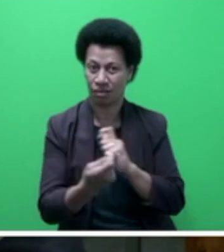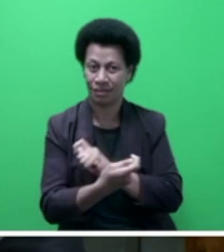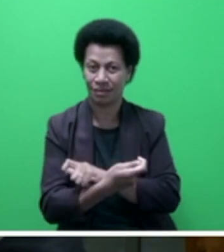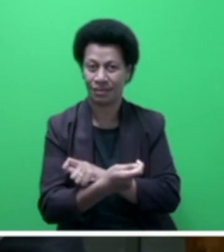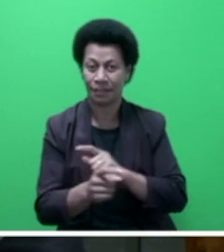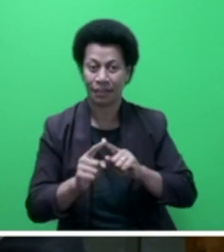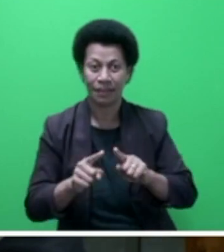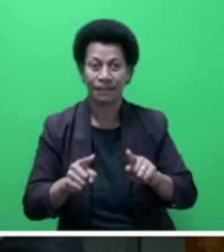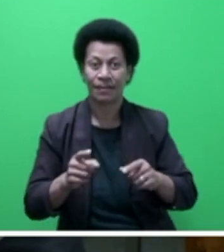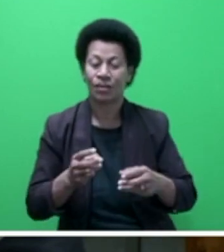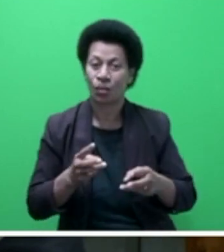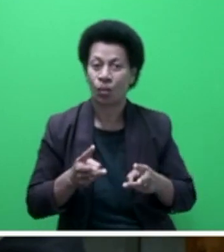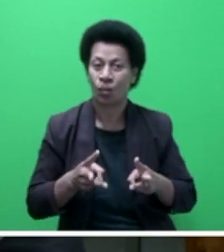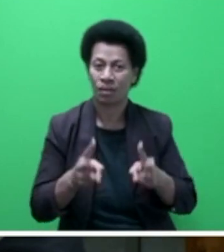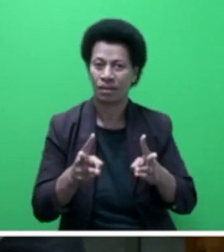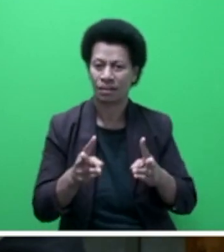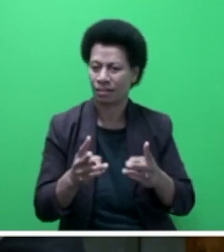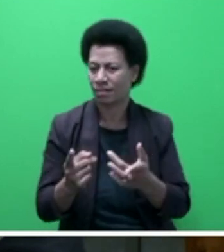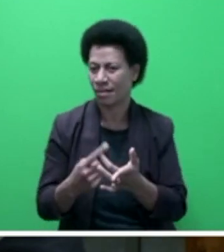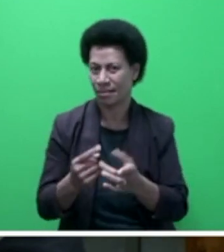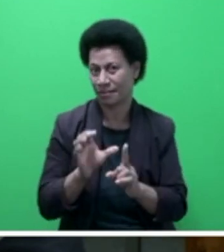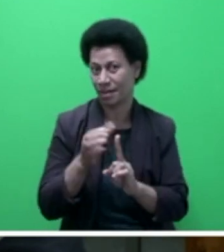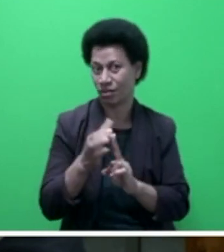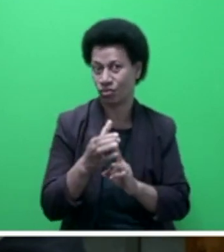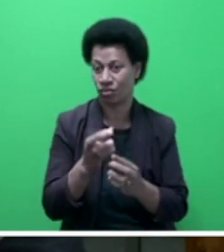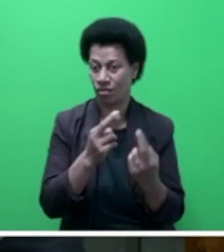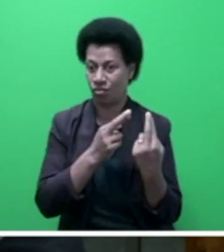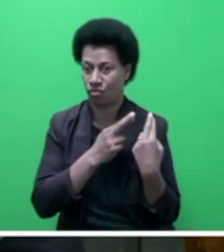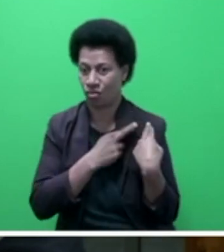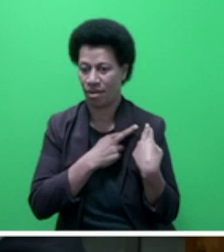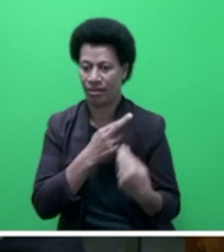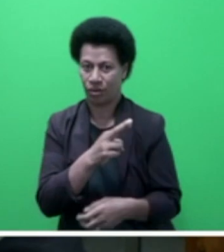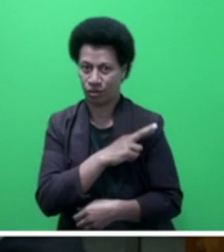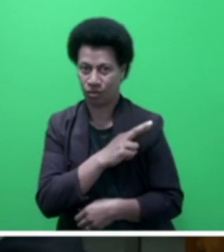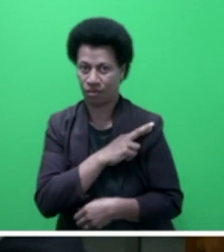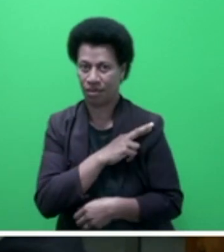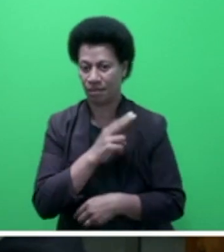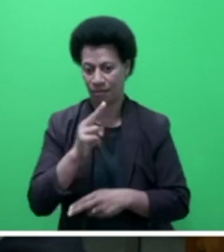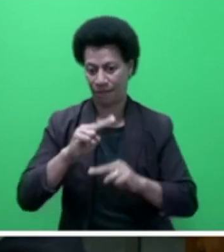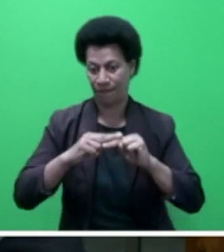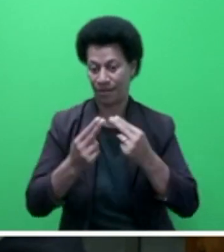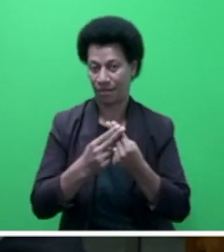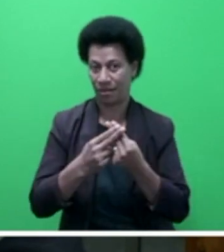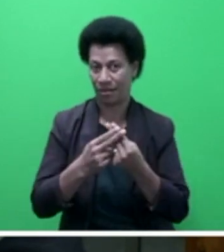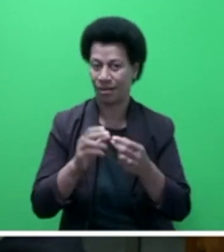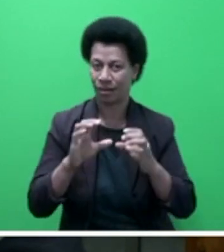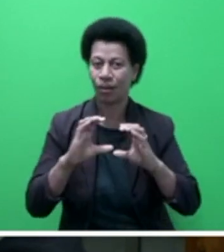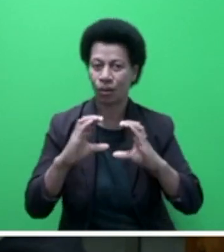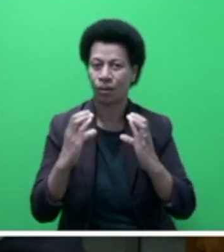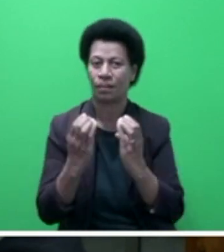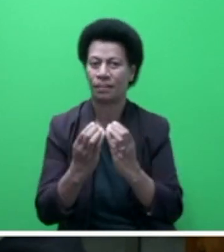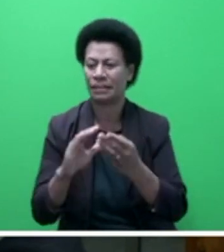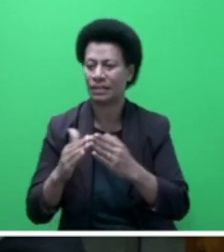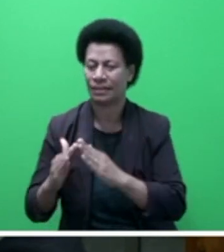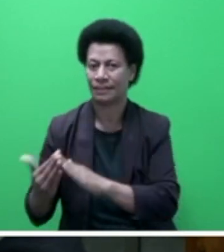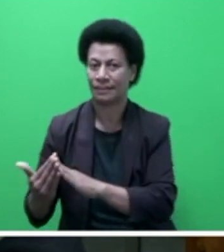because of the societal and cultural roles and responsibilities expected of them by families and communities. Understanding that climate